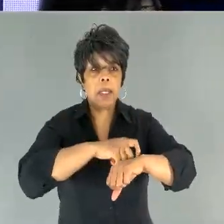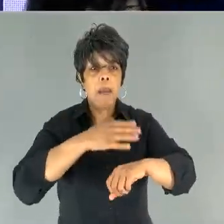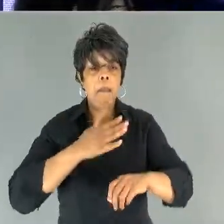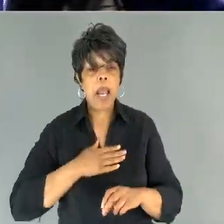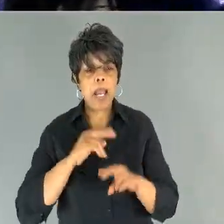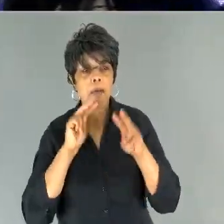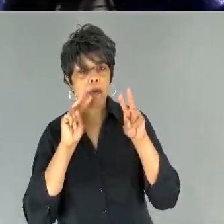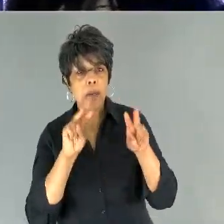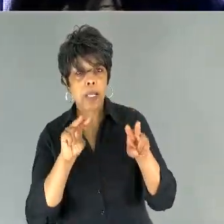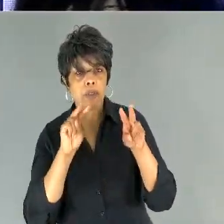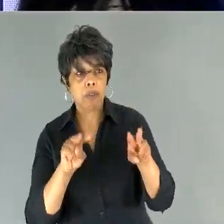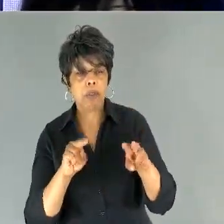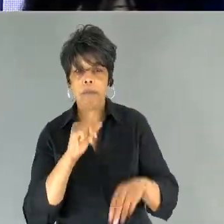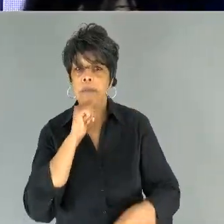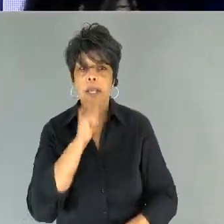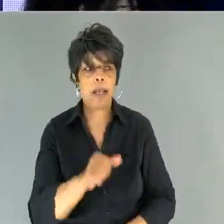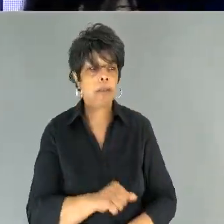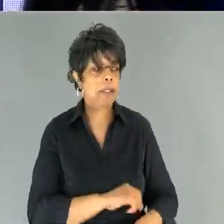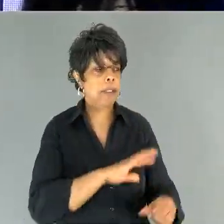watch.